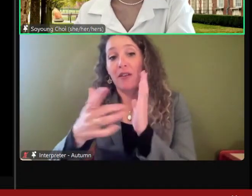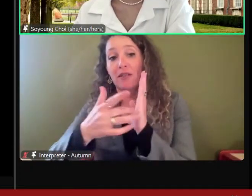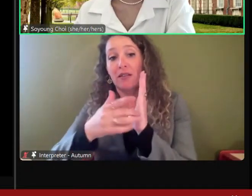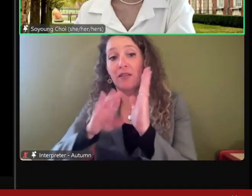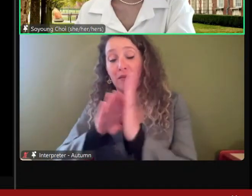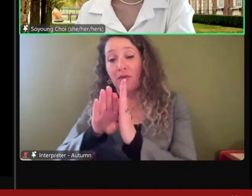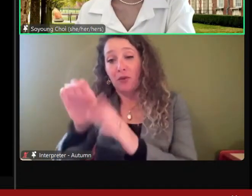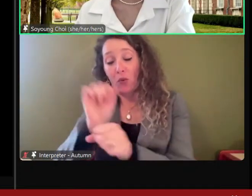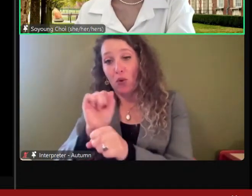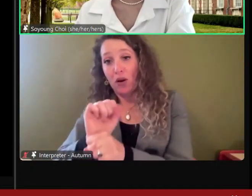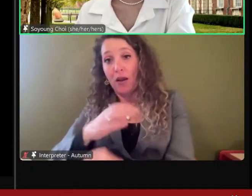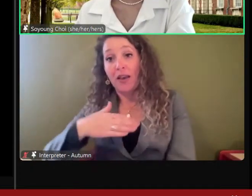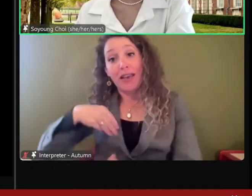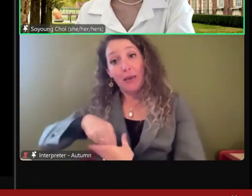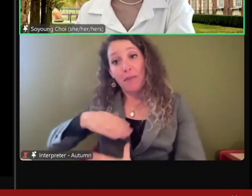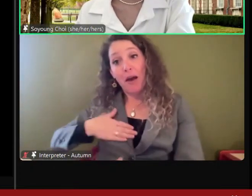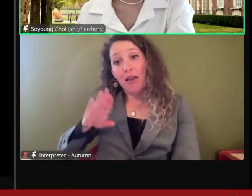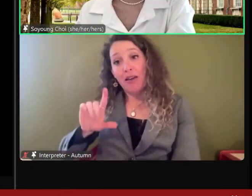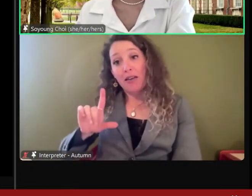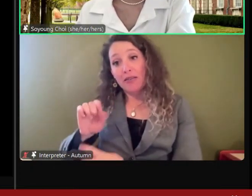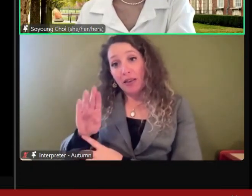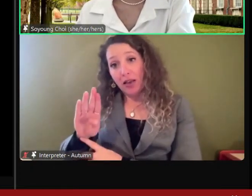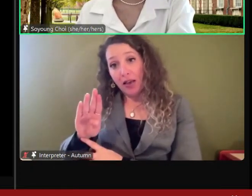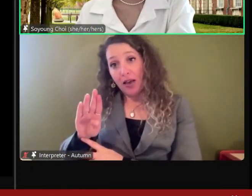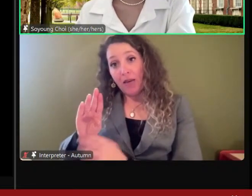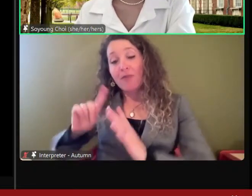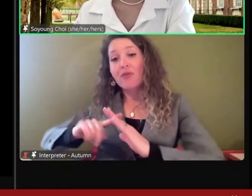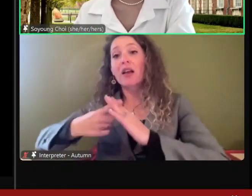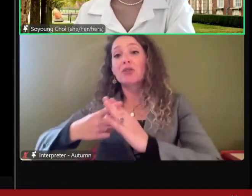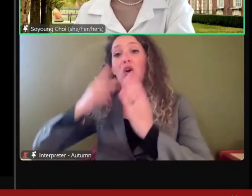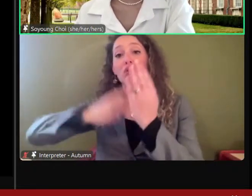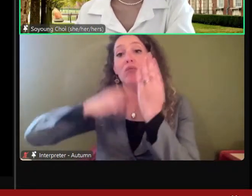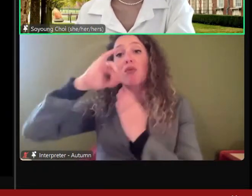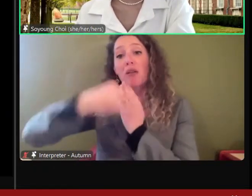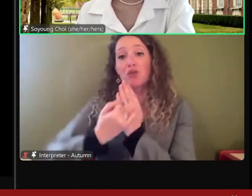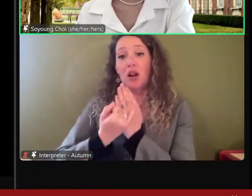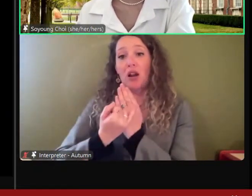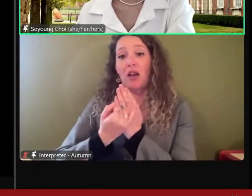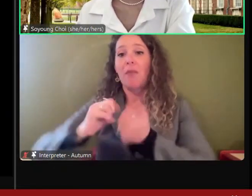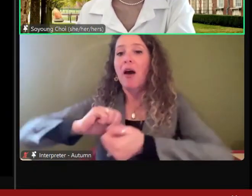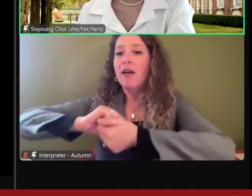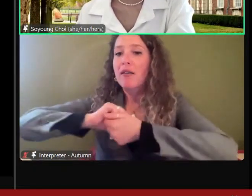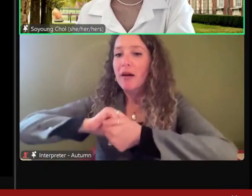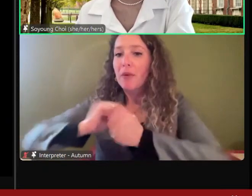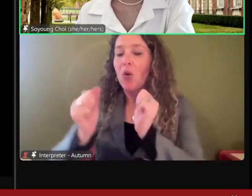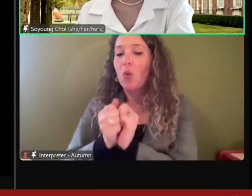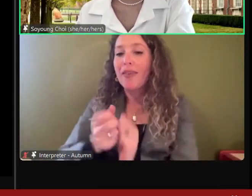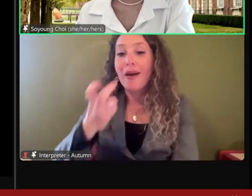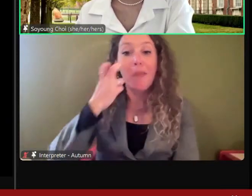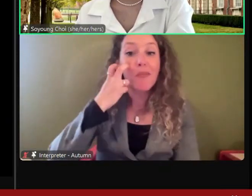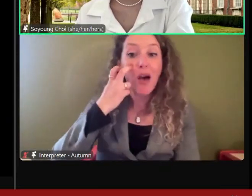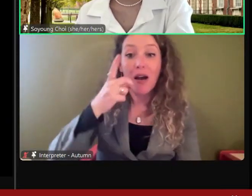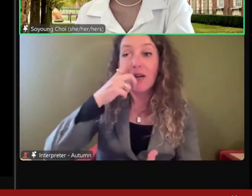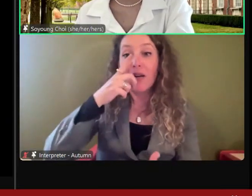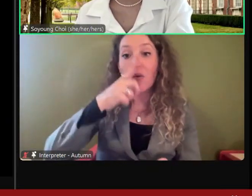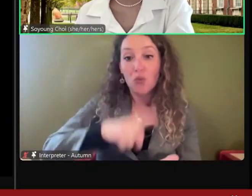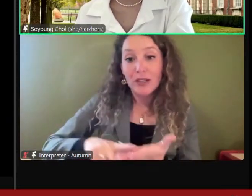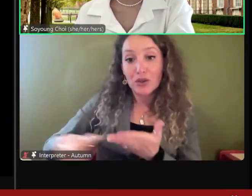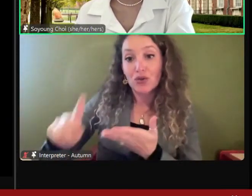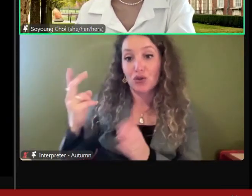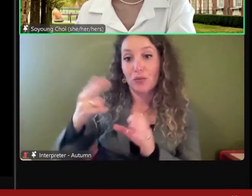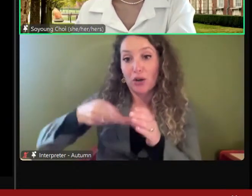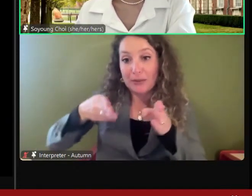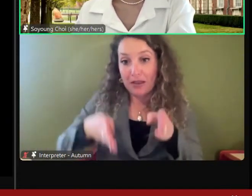research team typically initiate the development project by collaborating with blind research